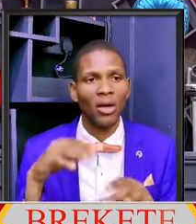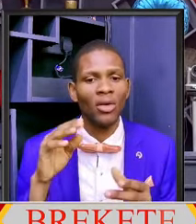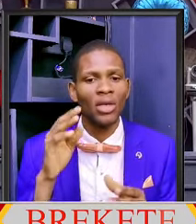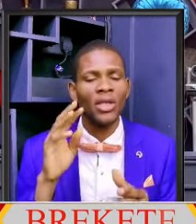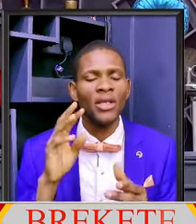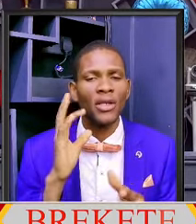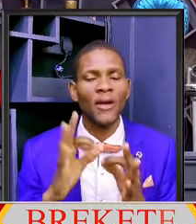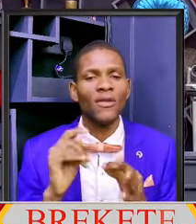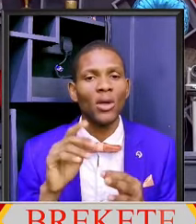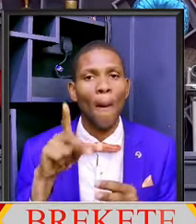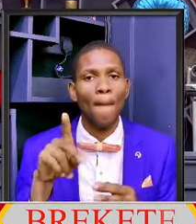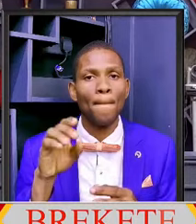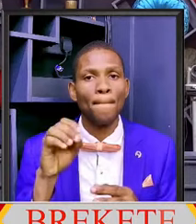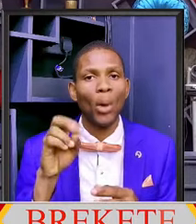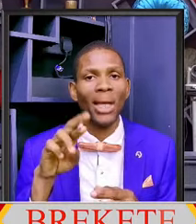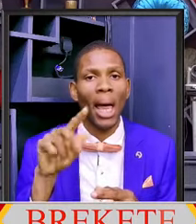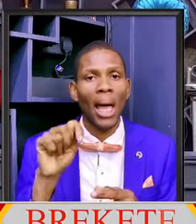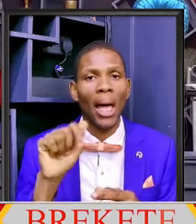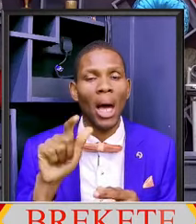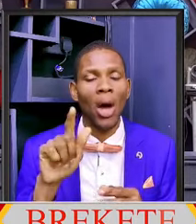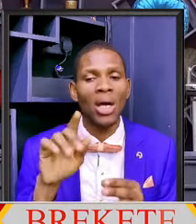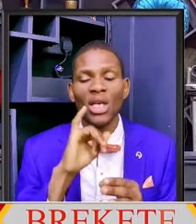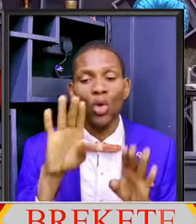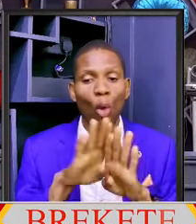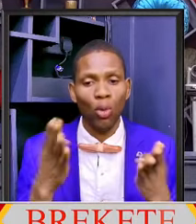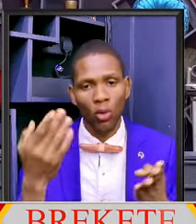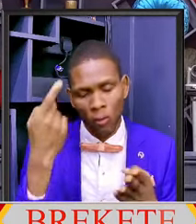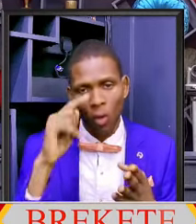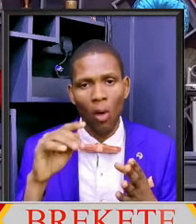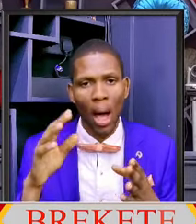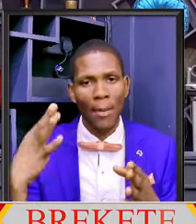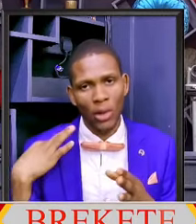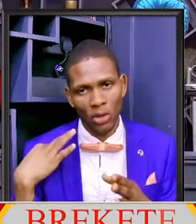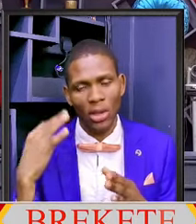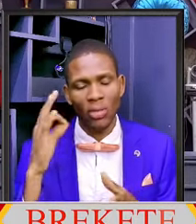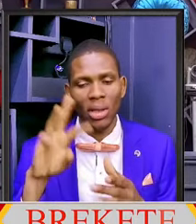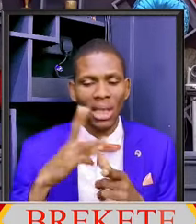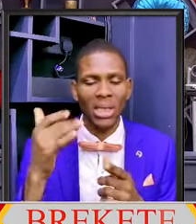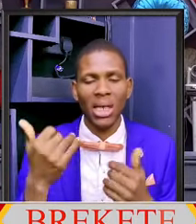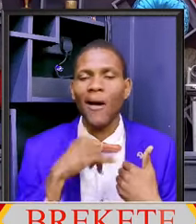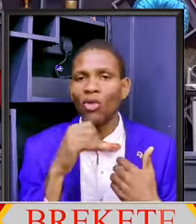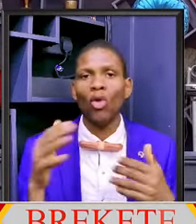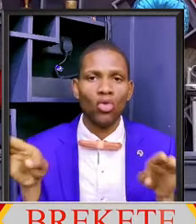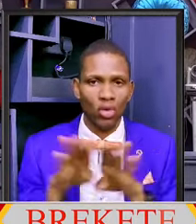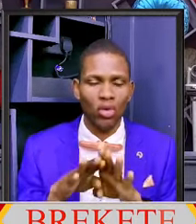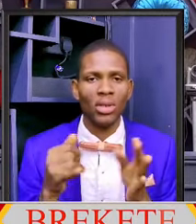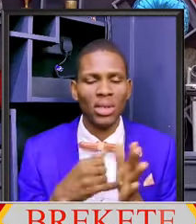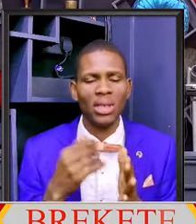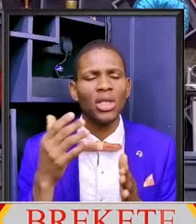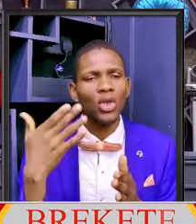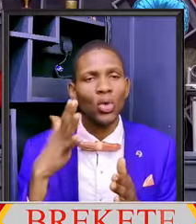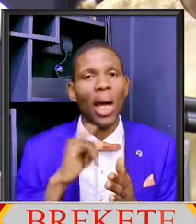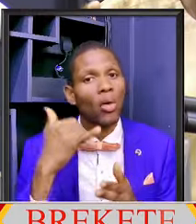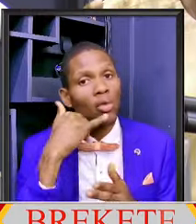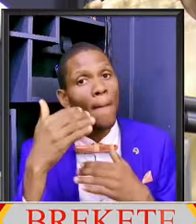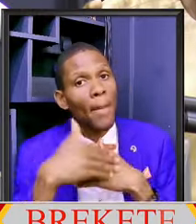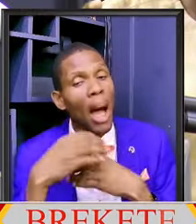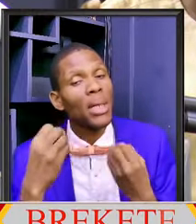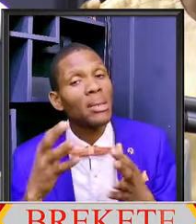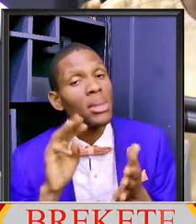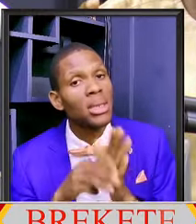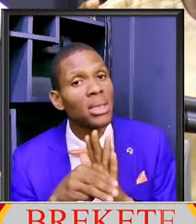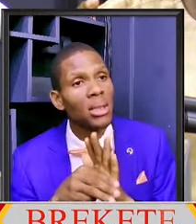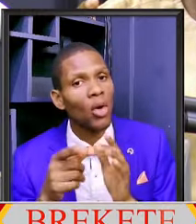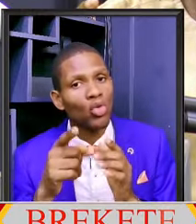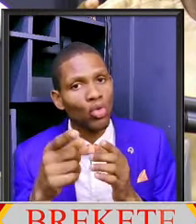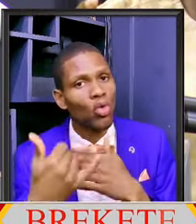the portal they open for application now, whether they never close the portal. Should make I call you back in how many minutes time, sir? Abi, you go call me